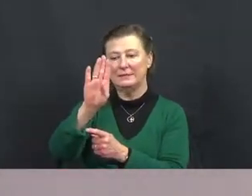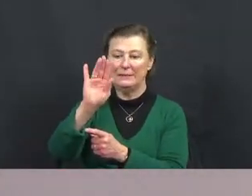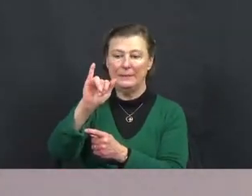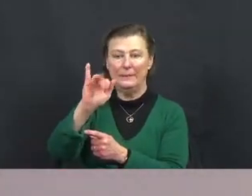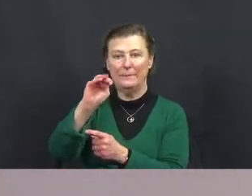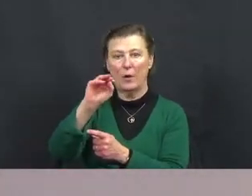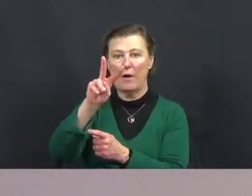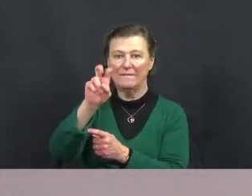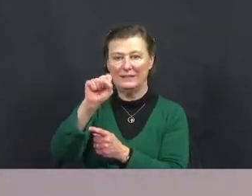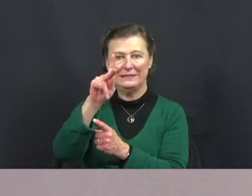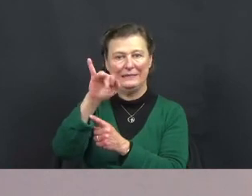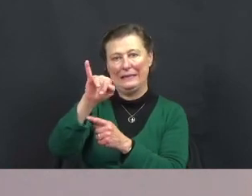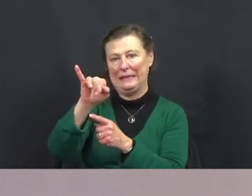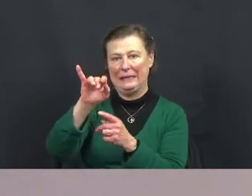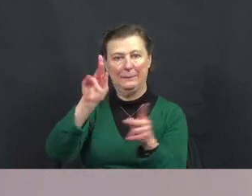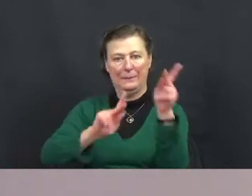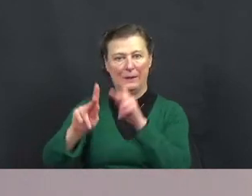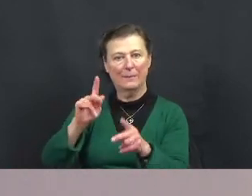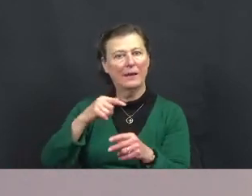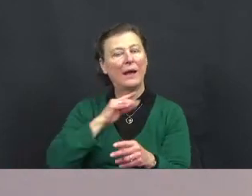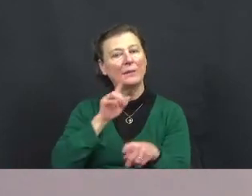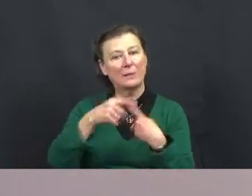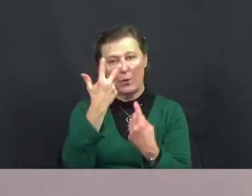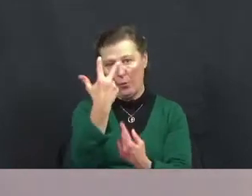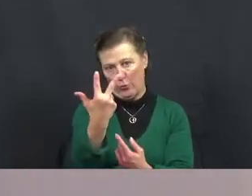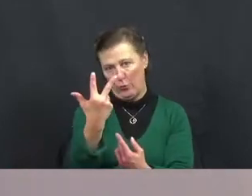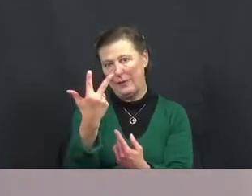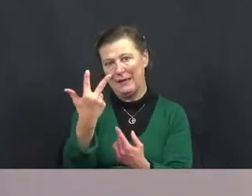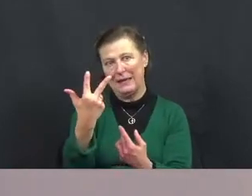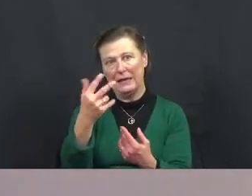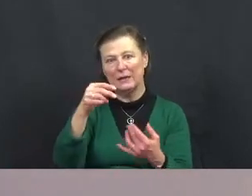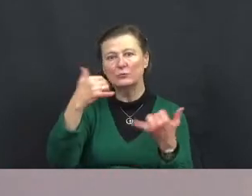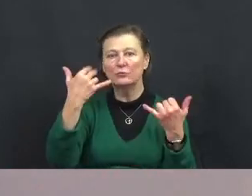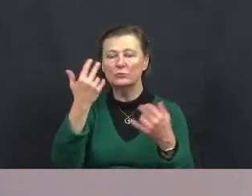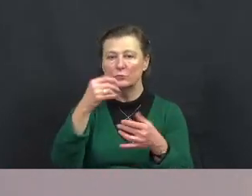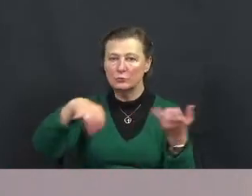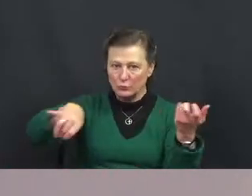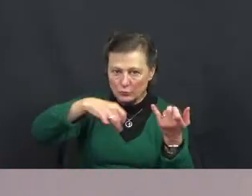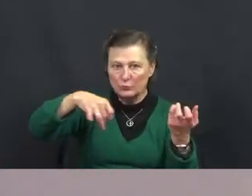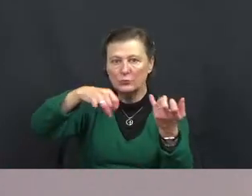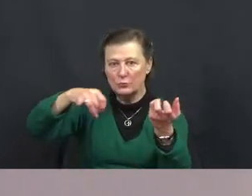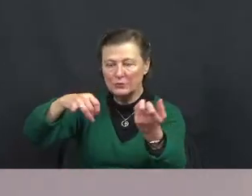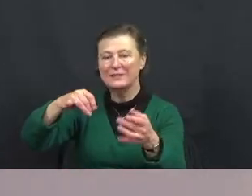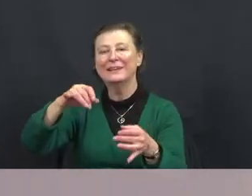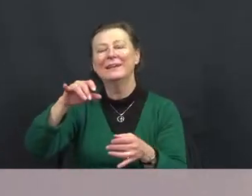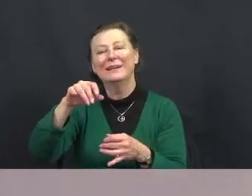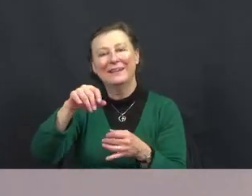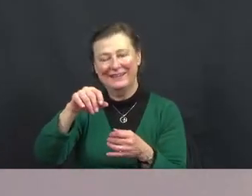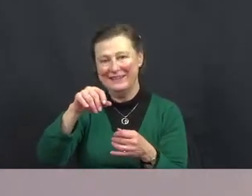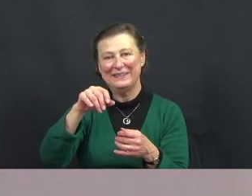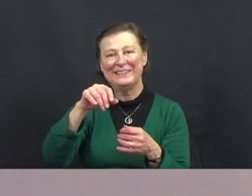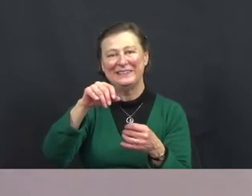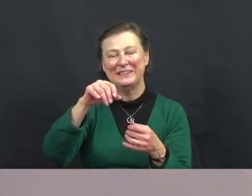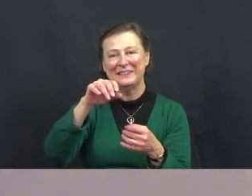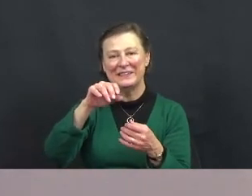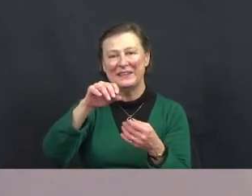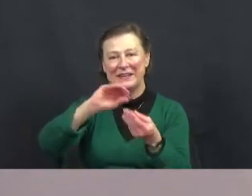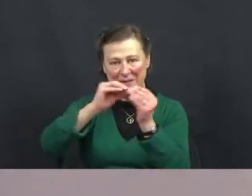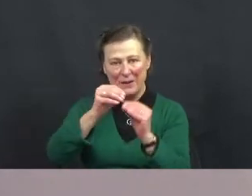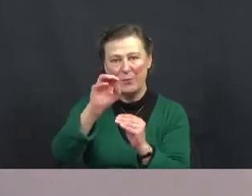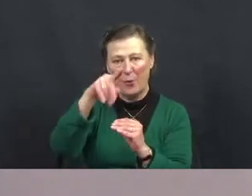Razumovskys. I'm speaking of the three Razumovsky string quartets, numbers 7, 8, and 9, opus 59. This